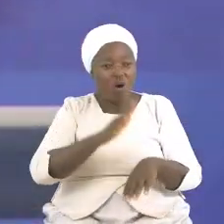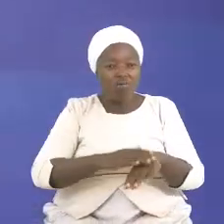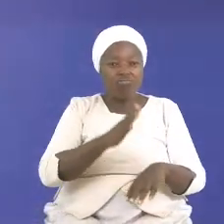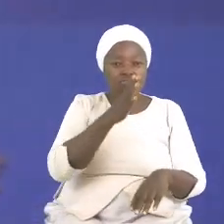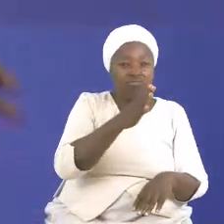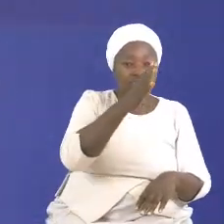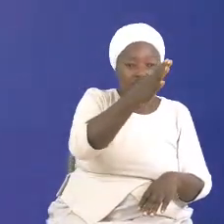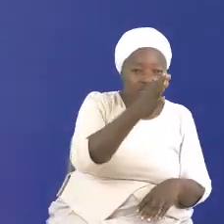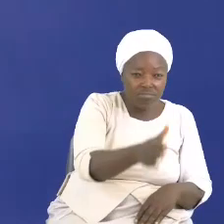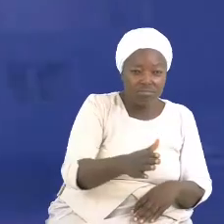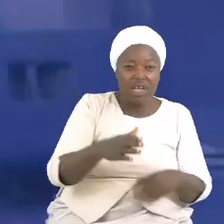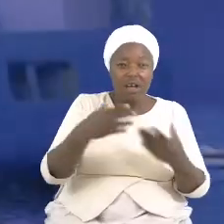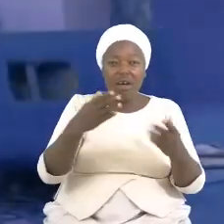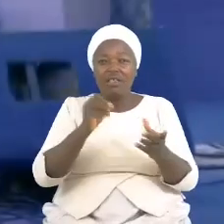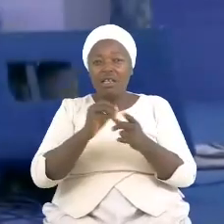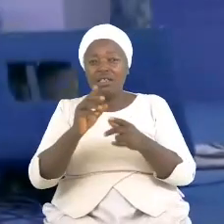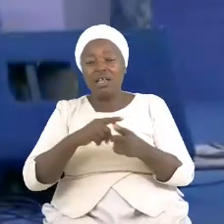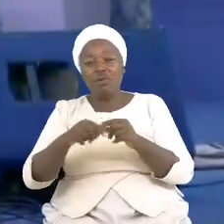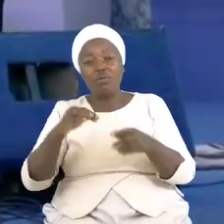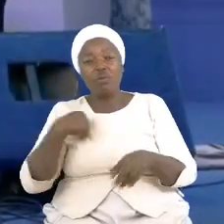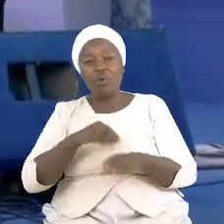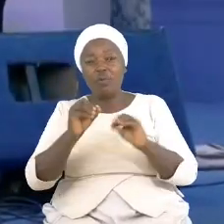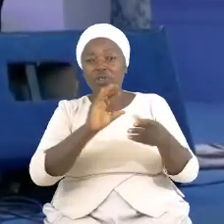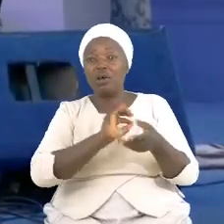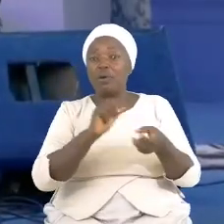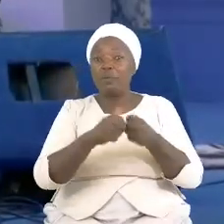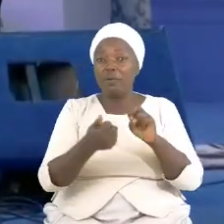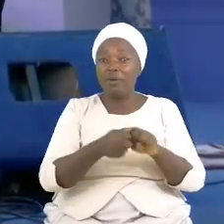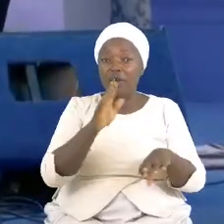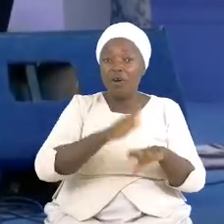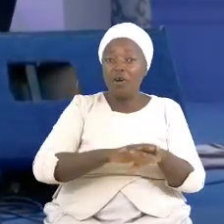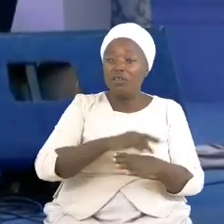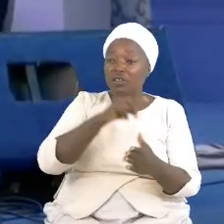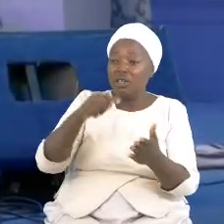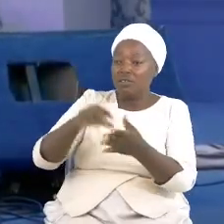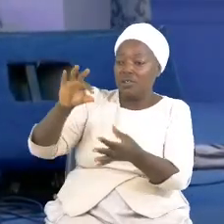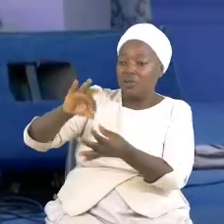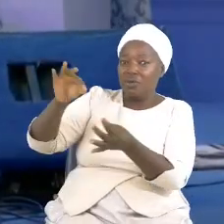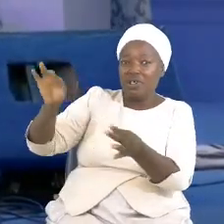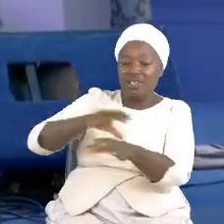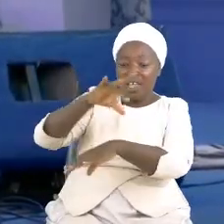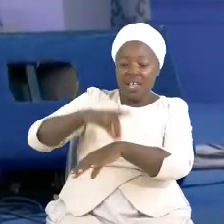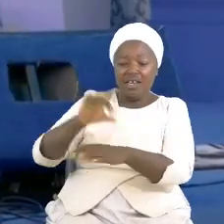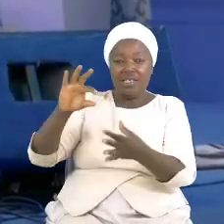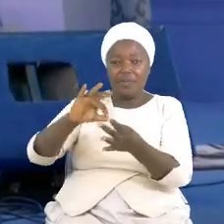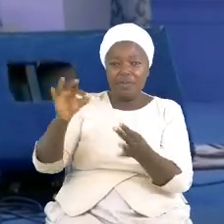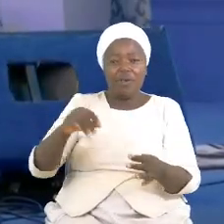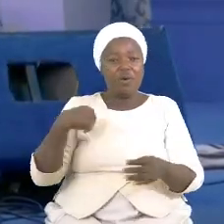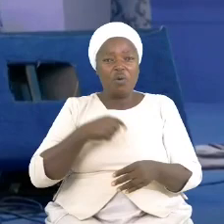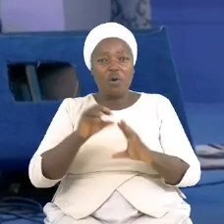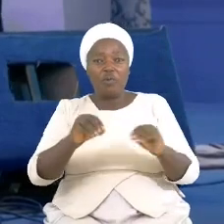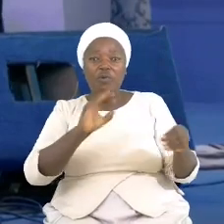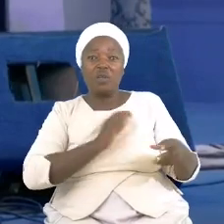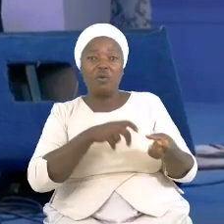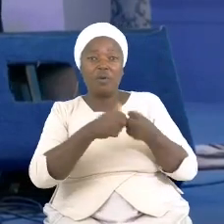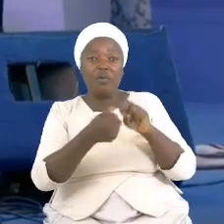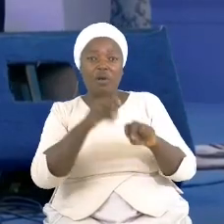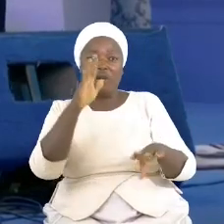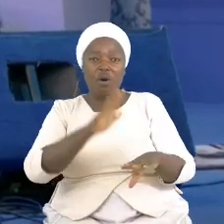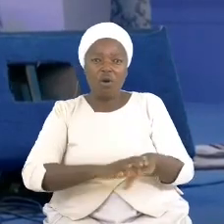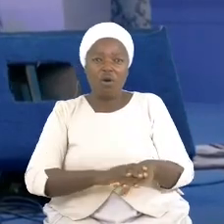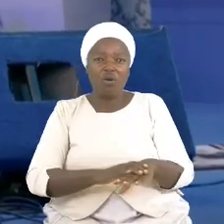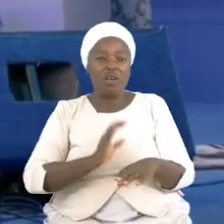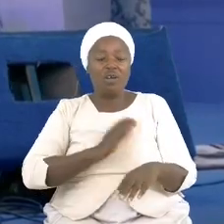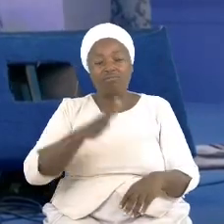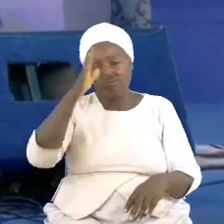our problems on that spirit, territorial spirit. We put our problems on our forefathers.